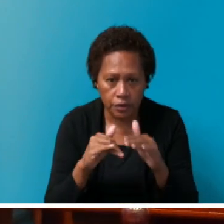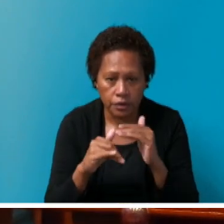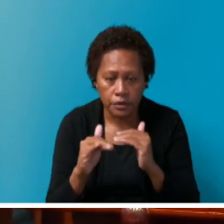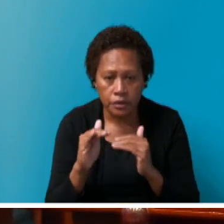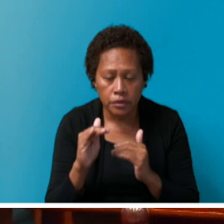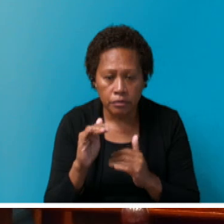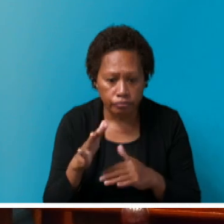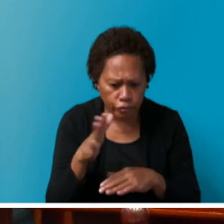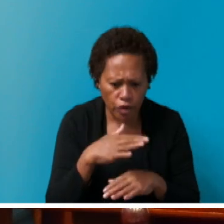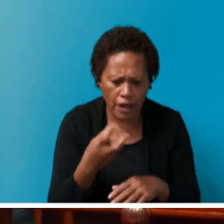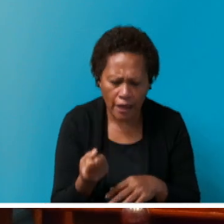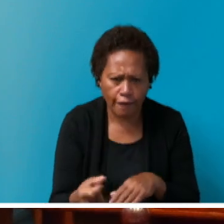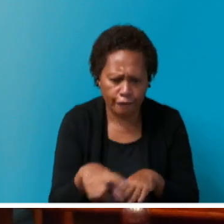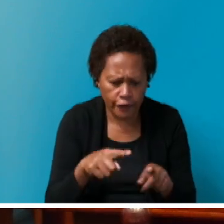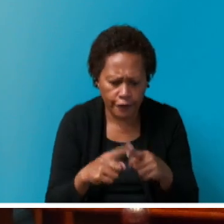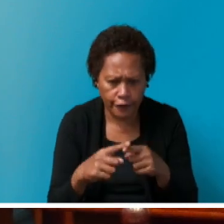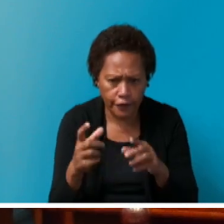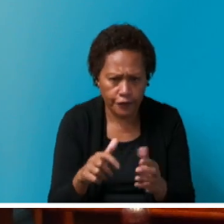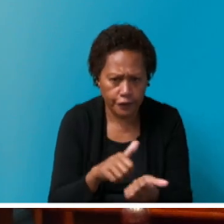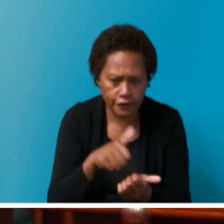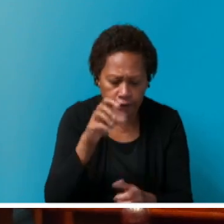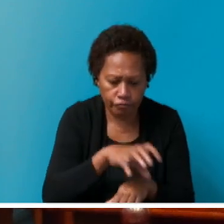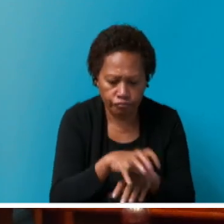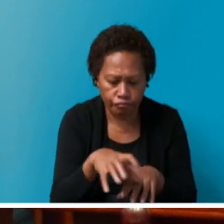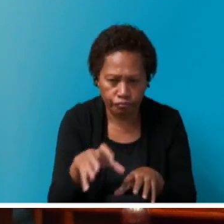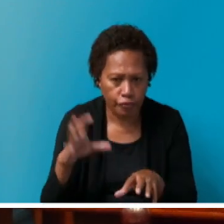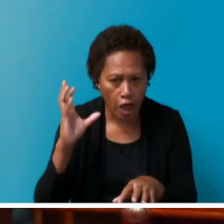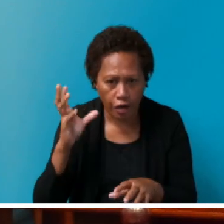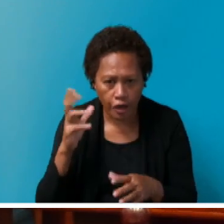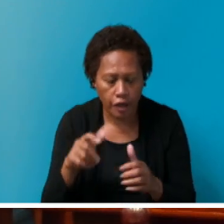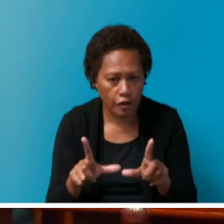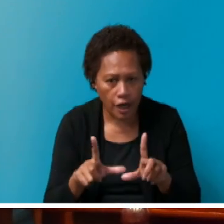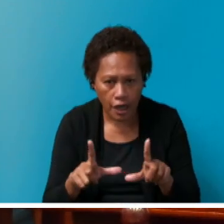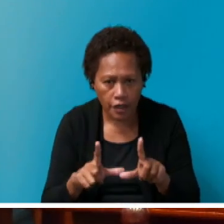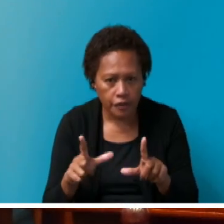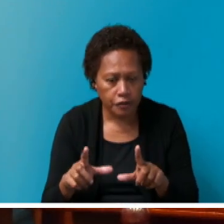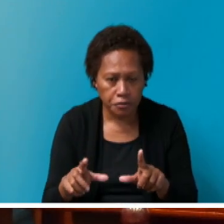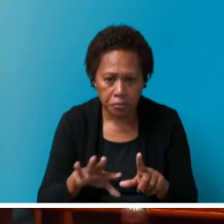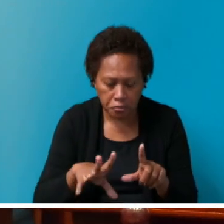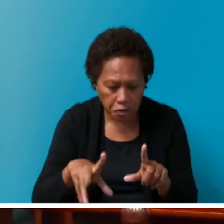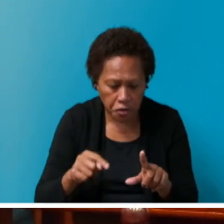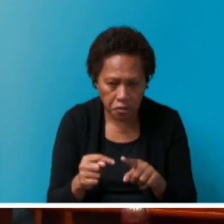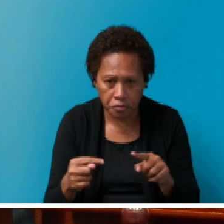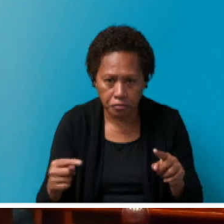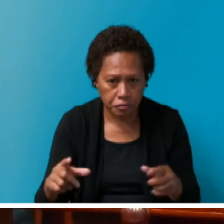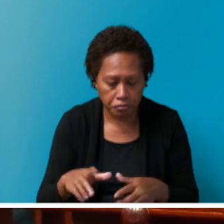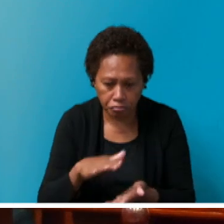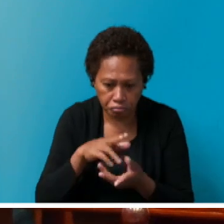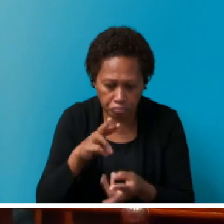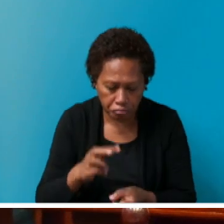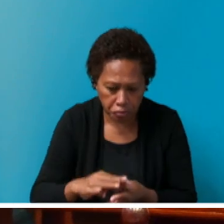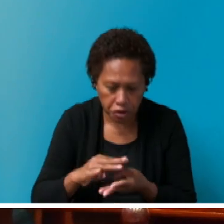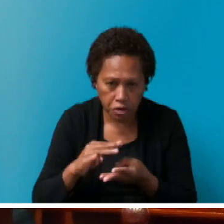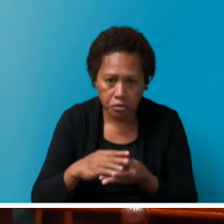where relevant, ship radio license, coasting trade license, minimum manning certificate, service certificate,